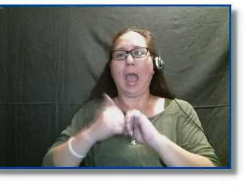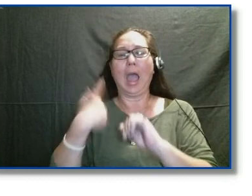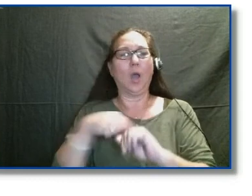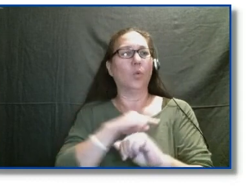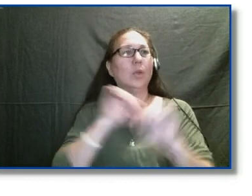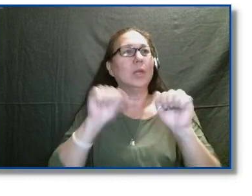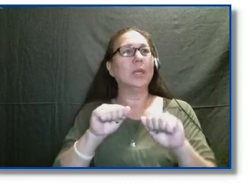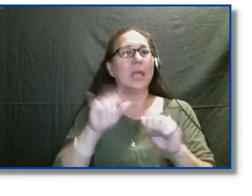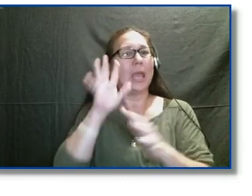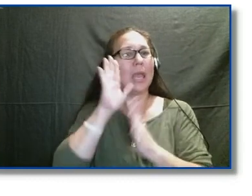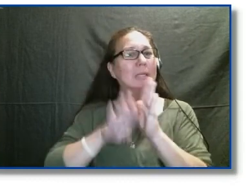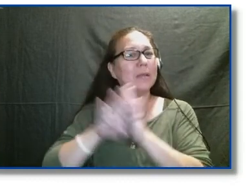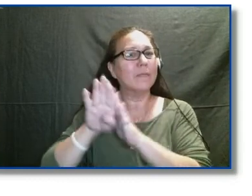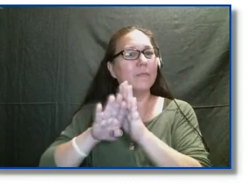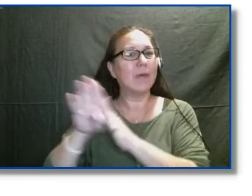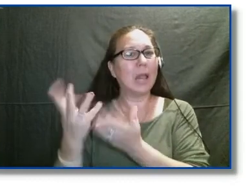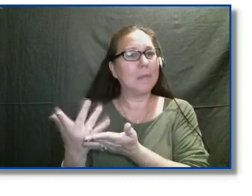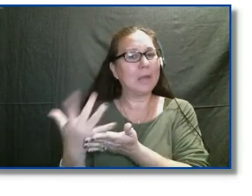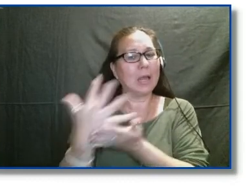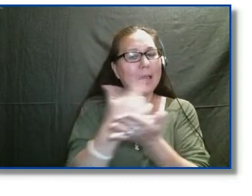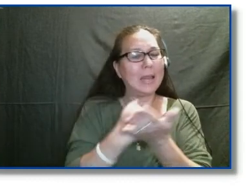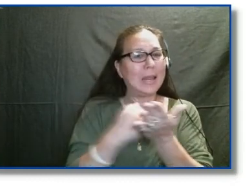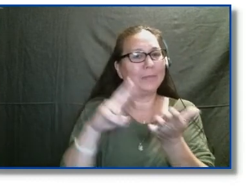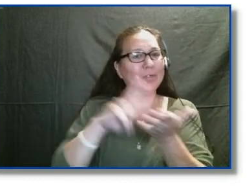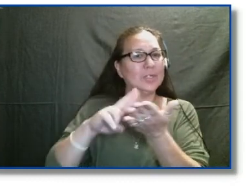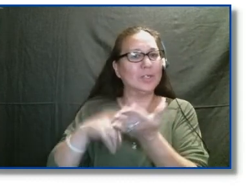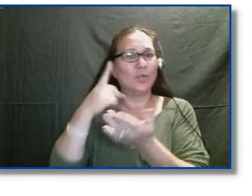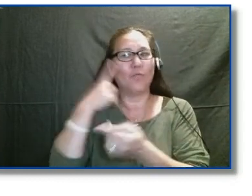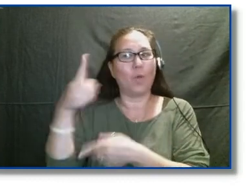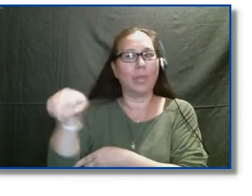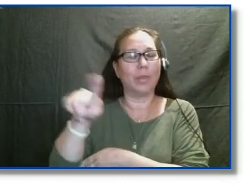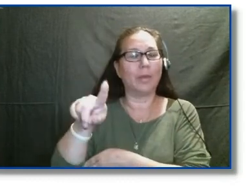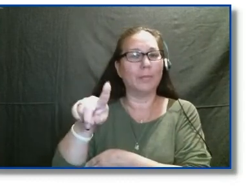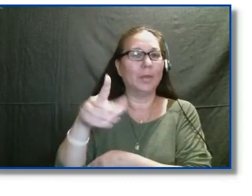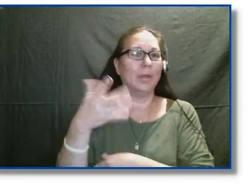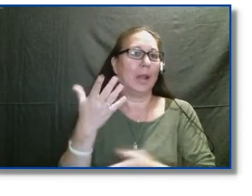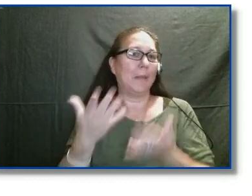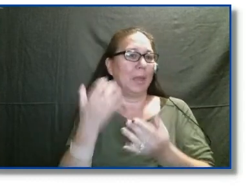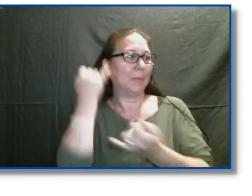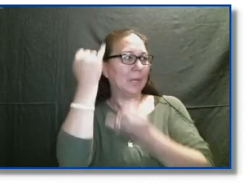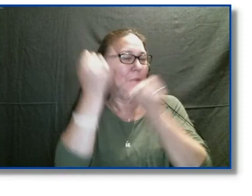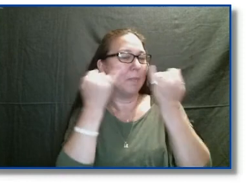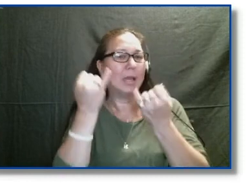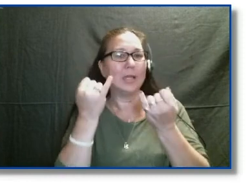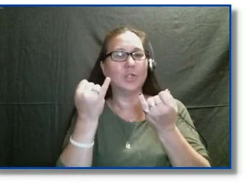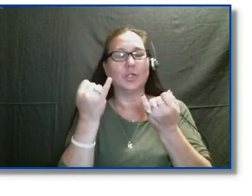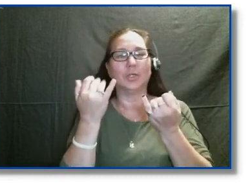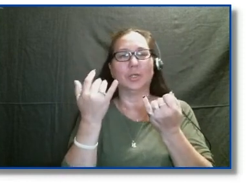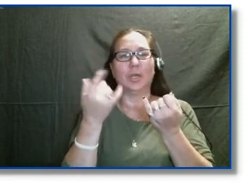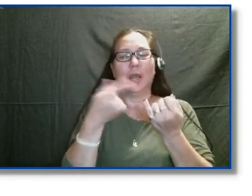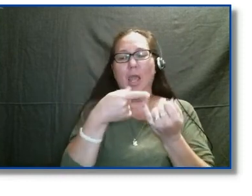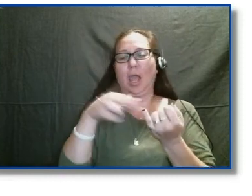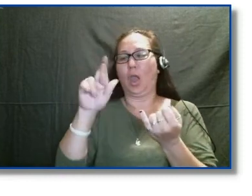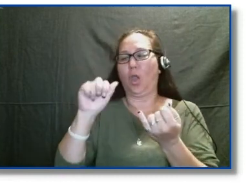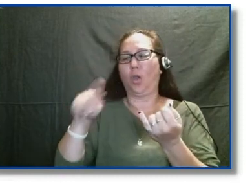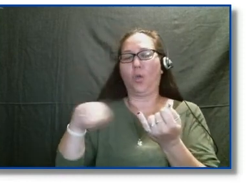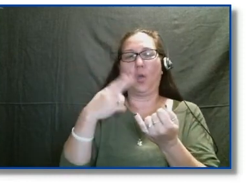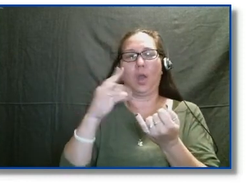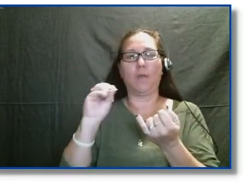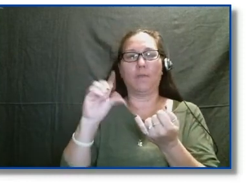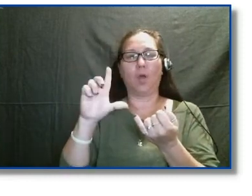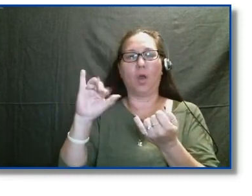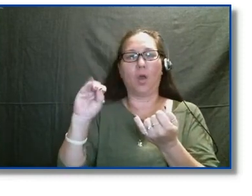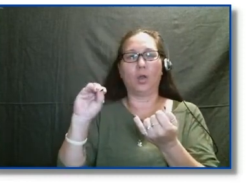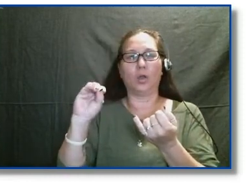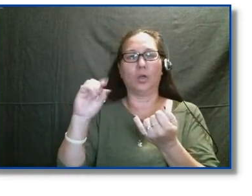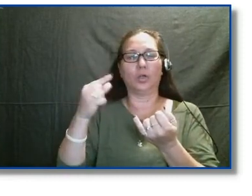for them. And maybe even to imagine a graphologist studying a collective signature that could be produced the way